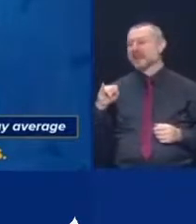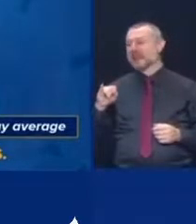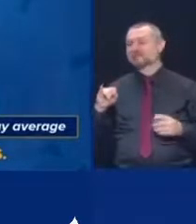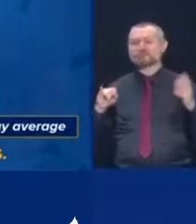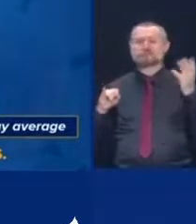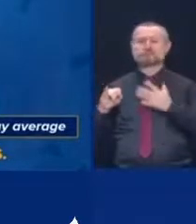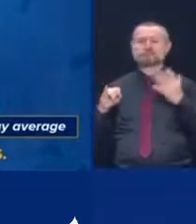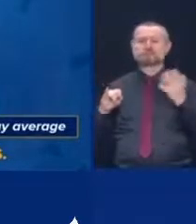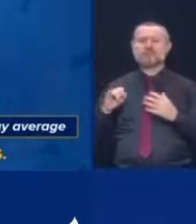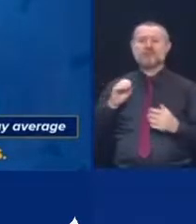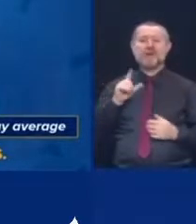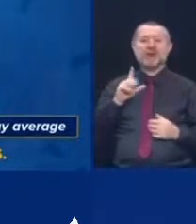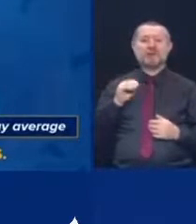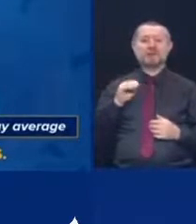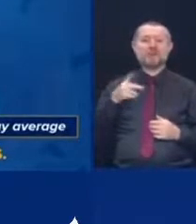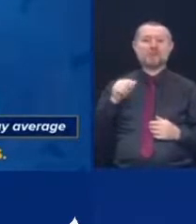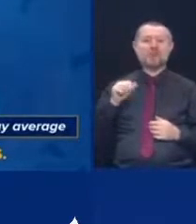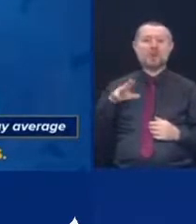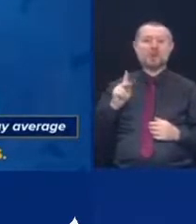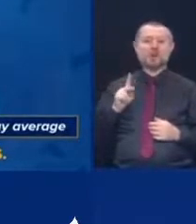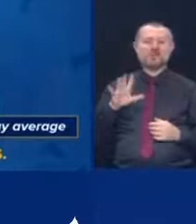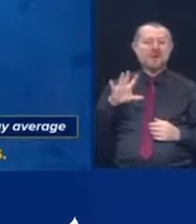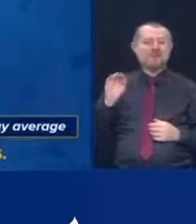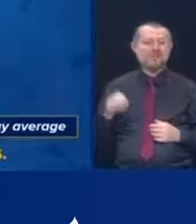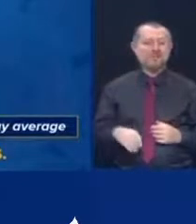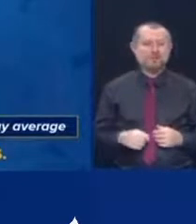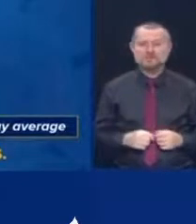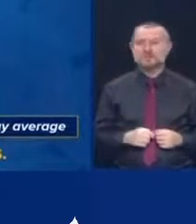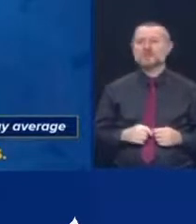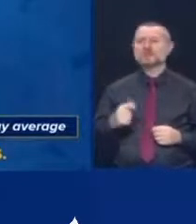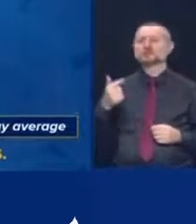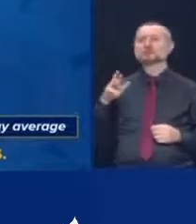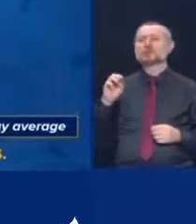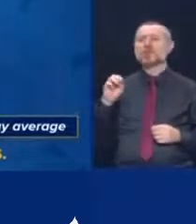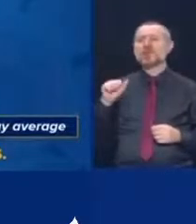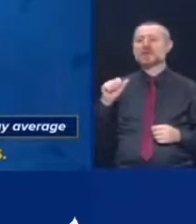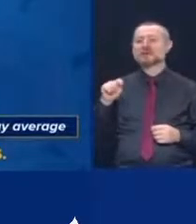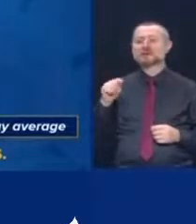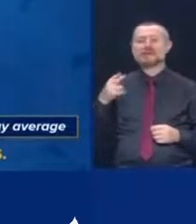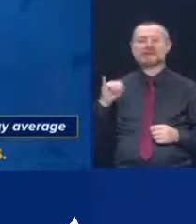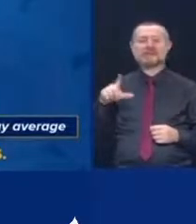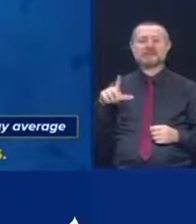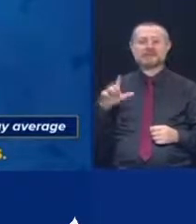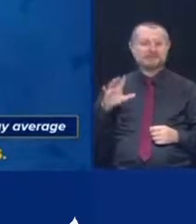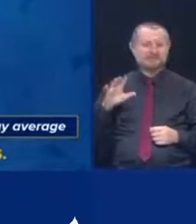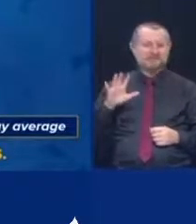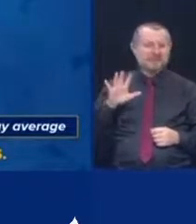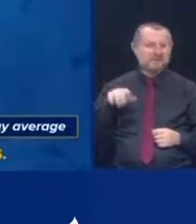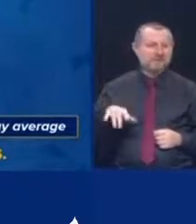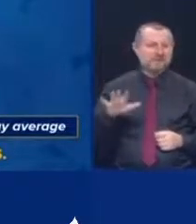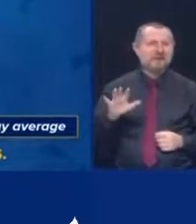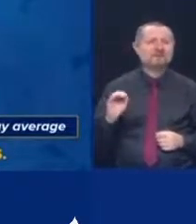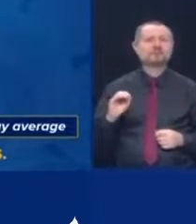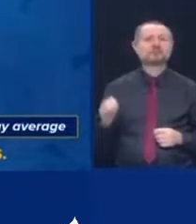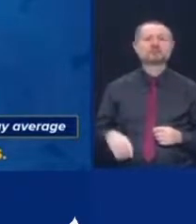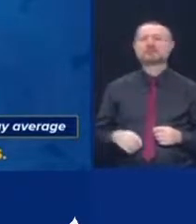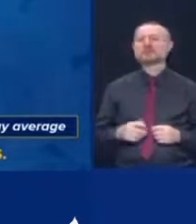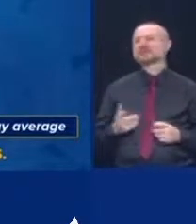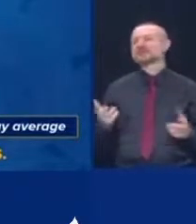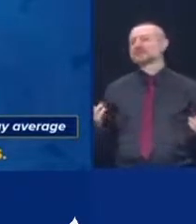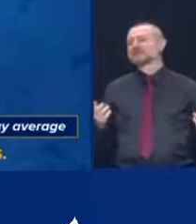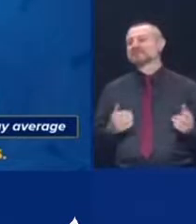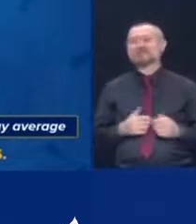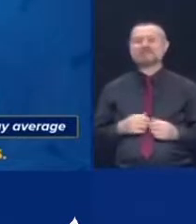Elm Park, 5%. Great Kills, 5.45. Bay Terrace, 5.5. Pottenville,